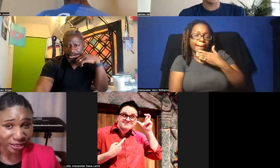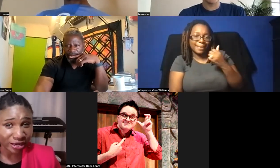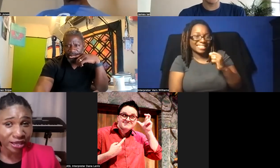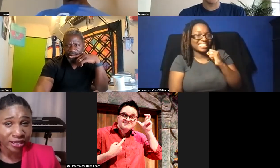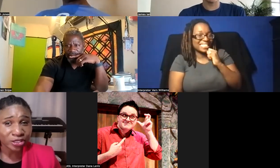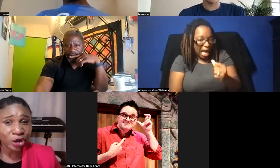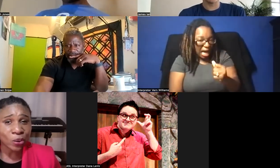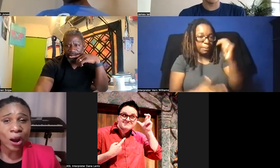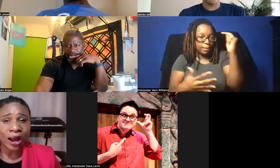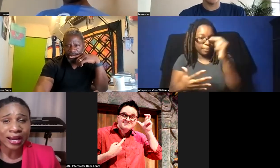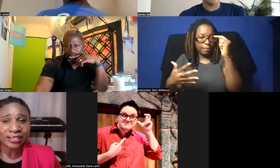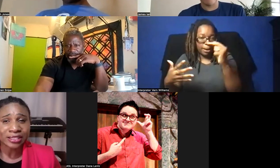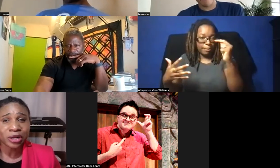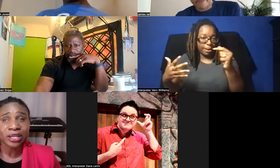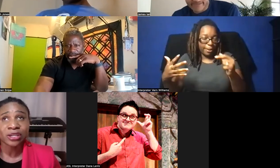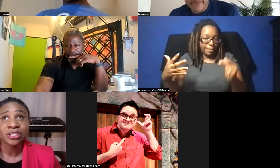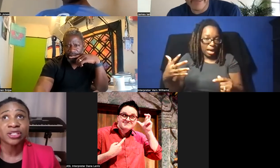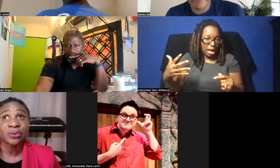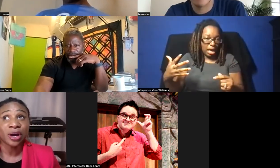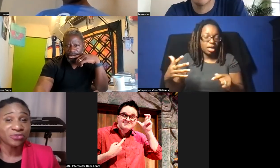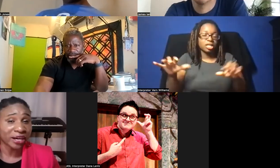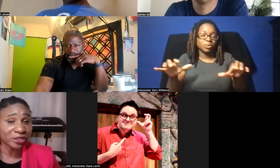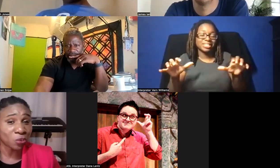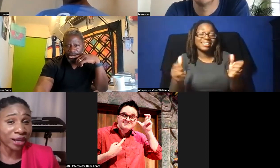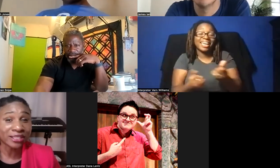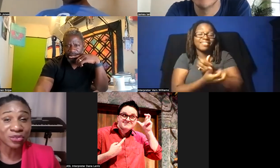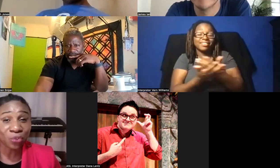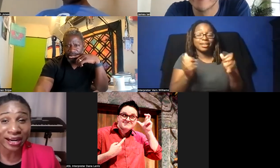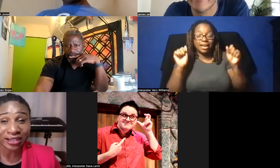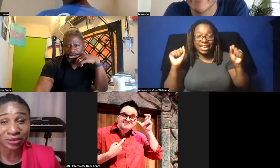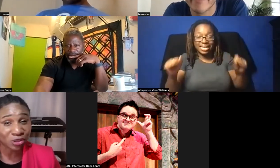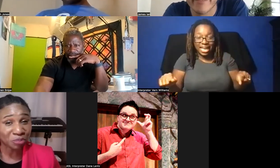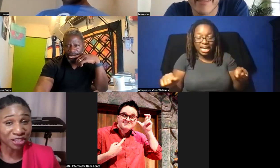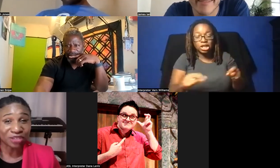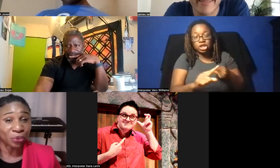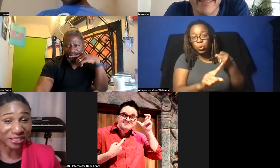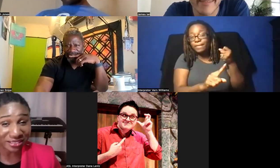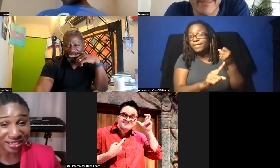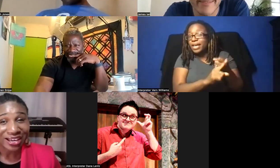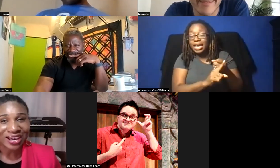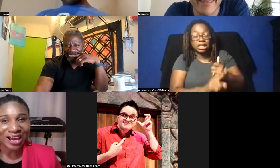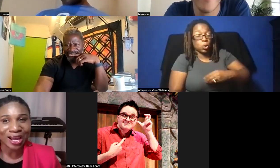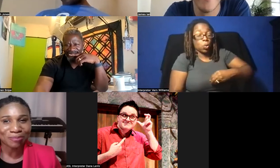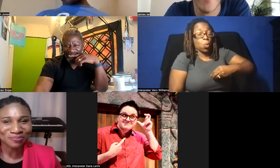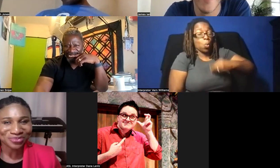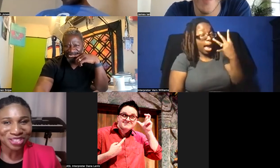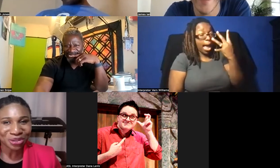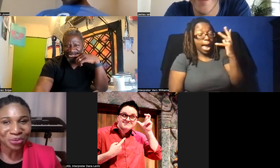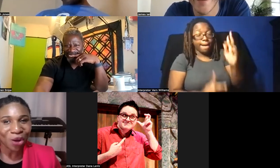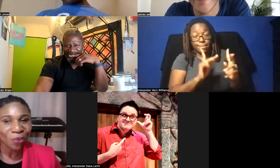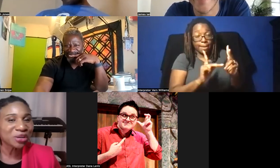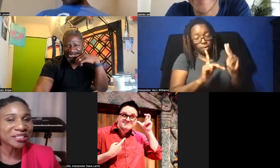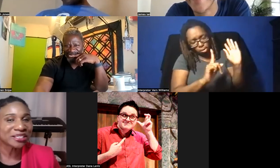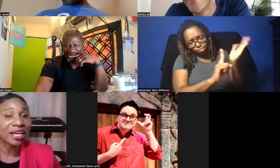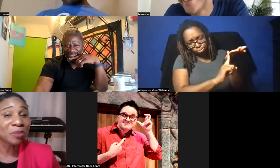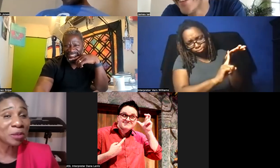things. So I did what I could to affect the whitest of white speaking voice, to